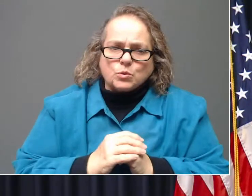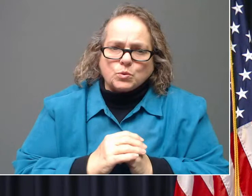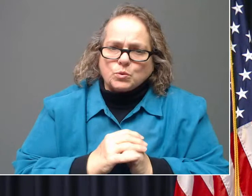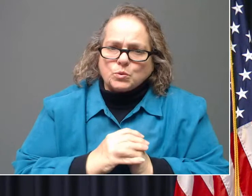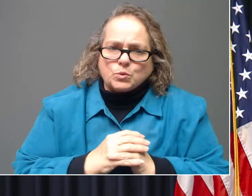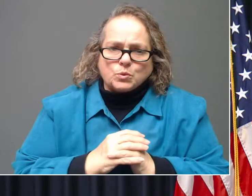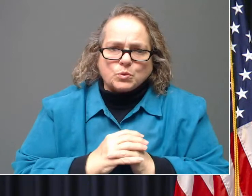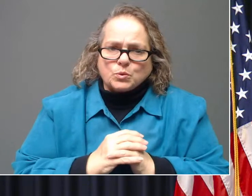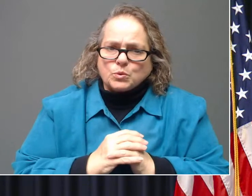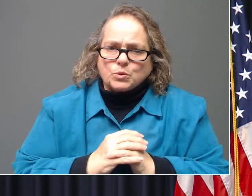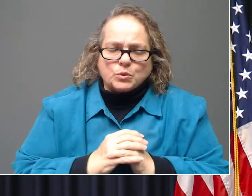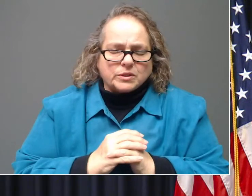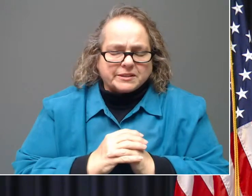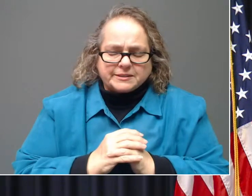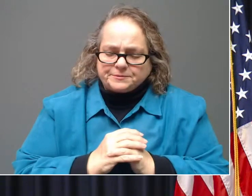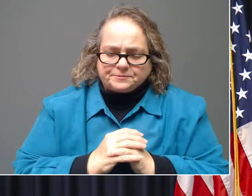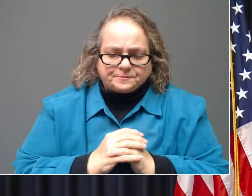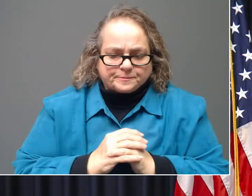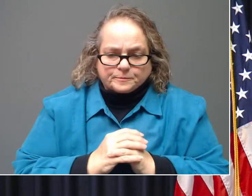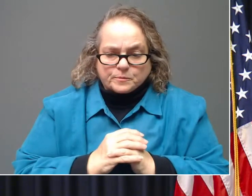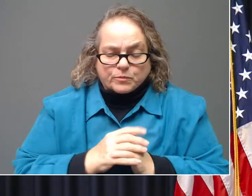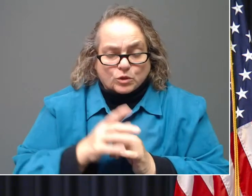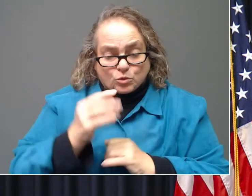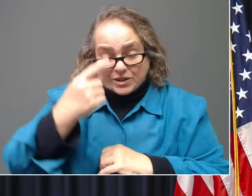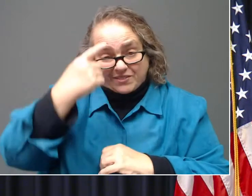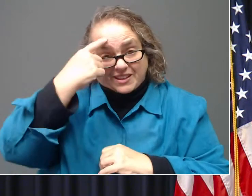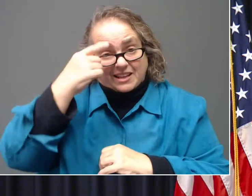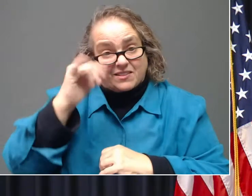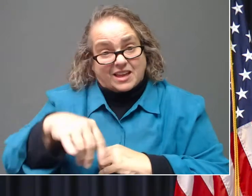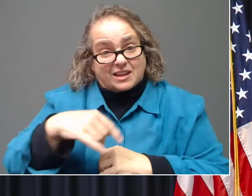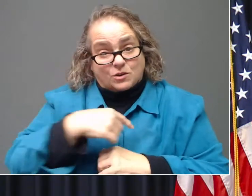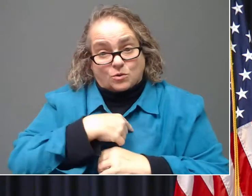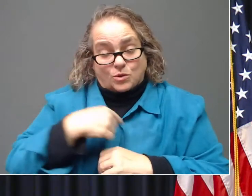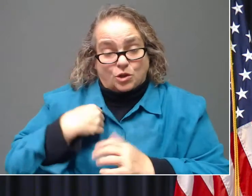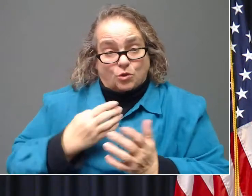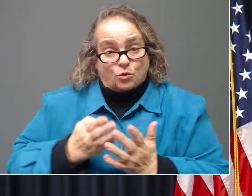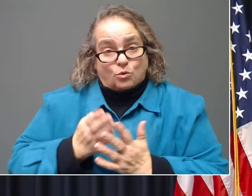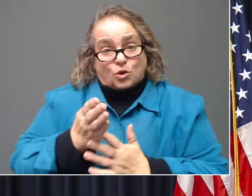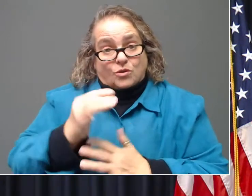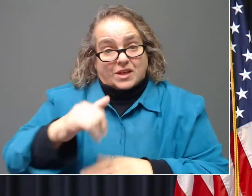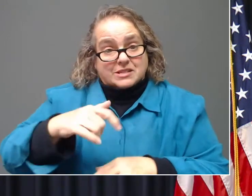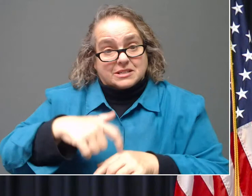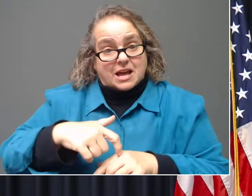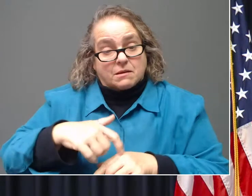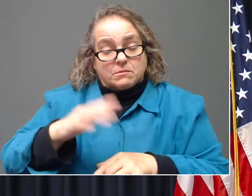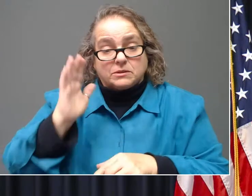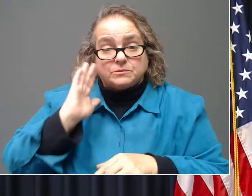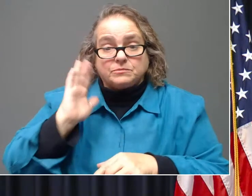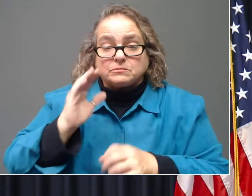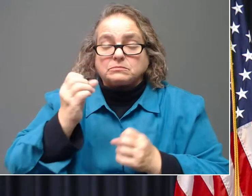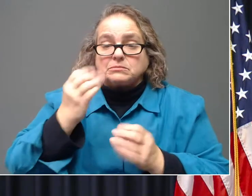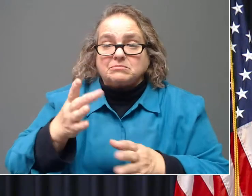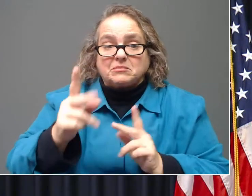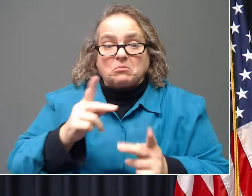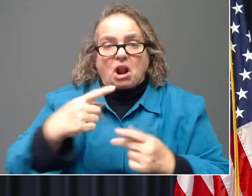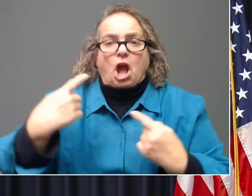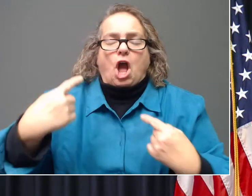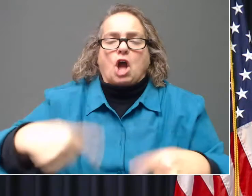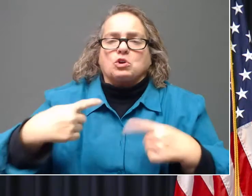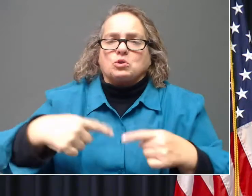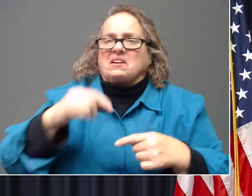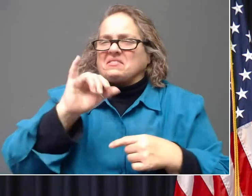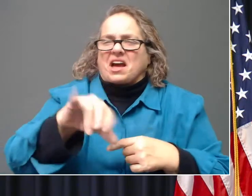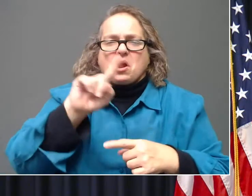To think we have, through the course of this, had at different times people try to argue that this only